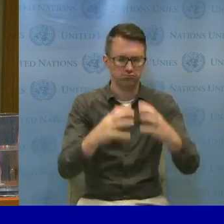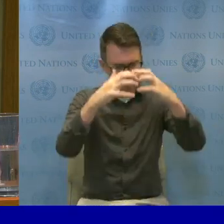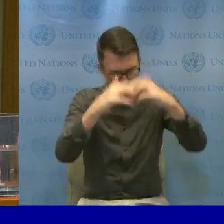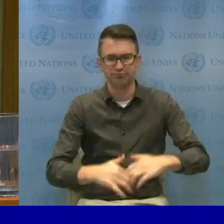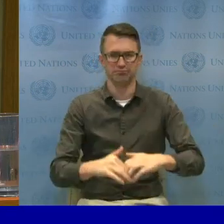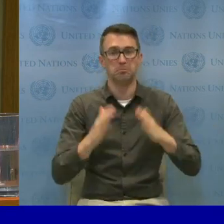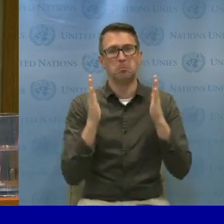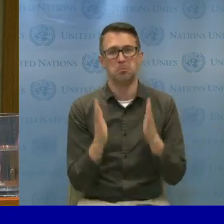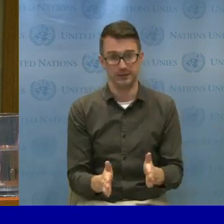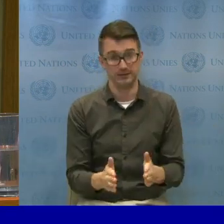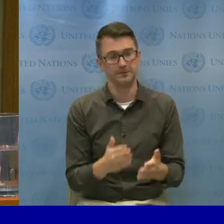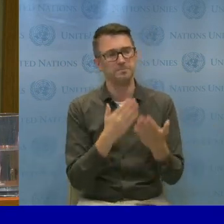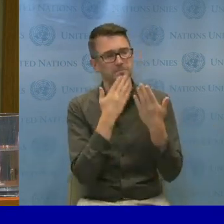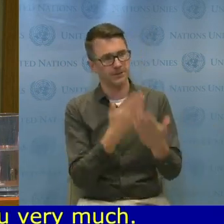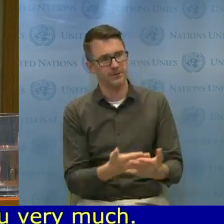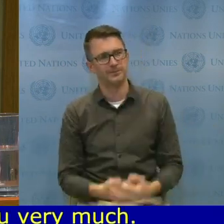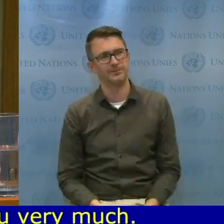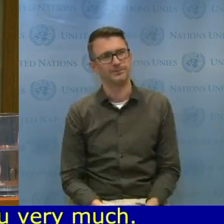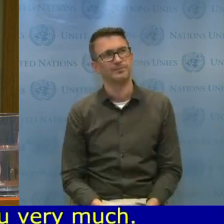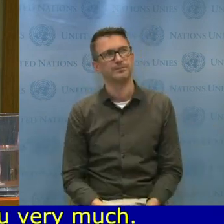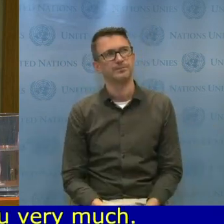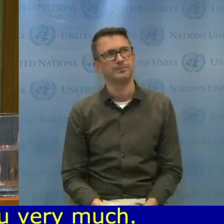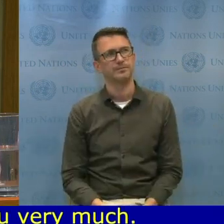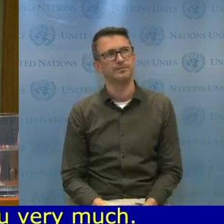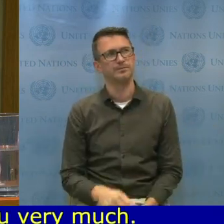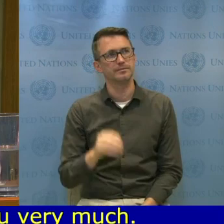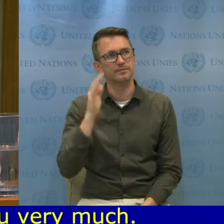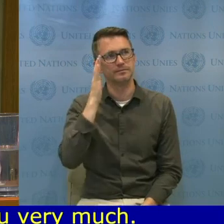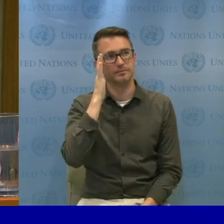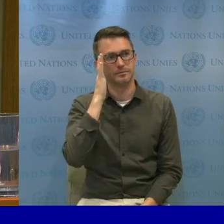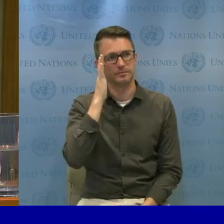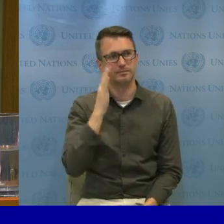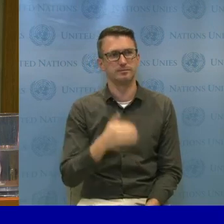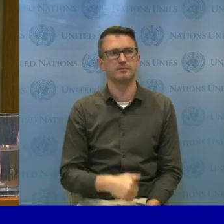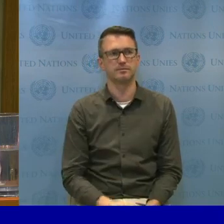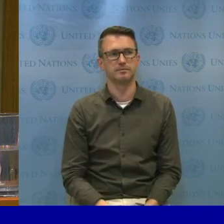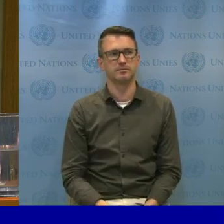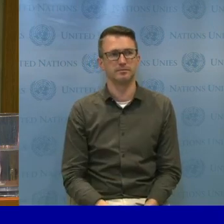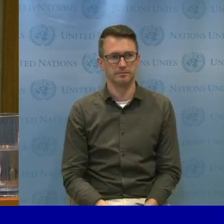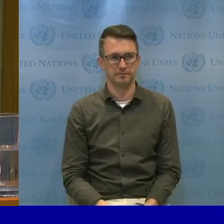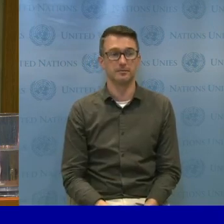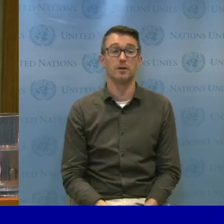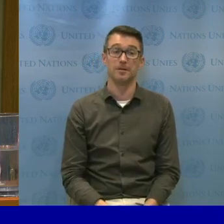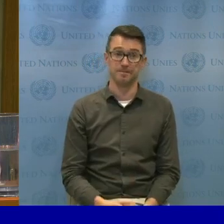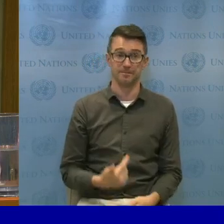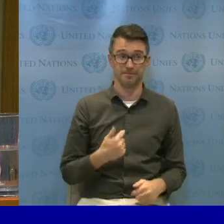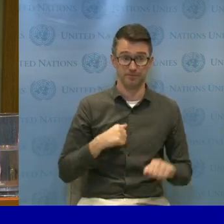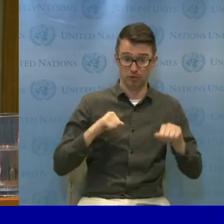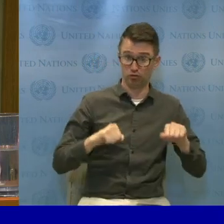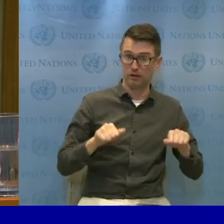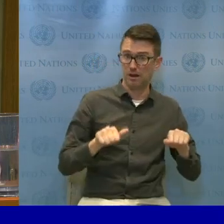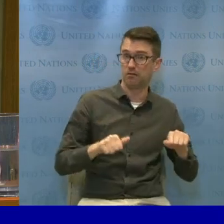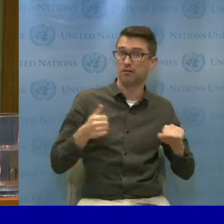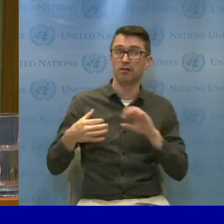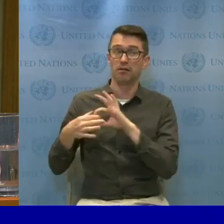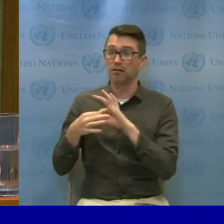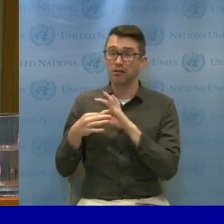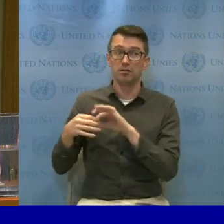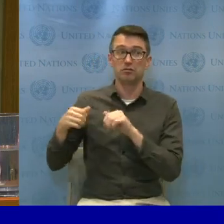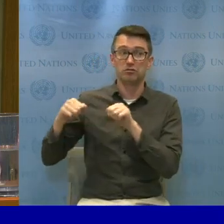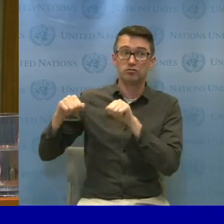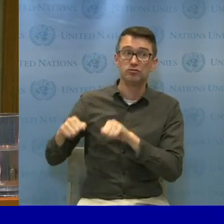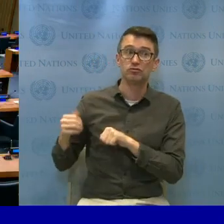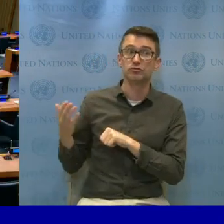Now, I would like to ask my co-chair, because she herself is representing the civil society